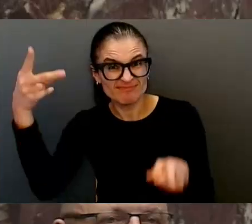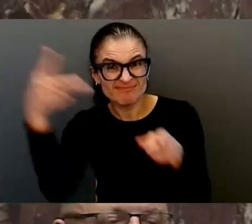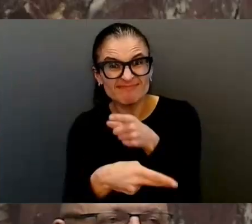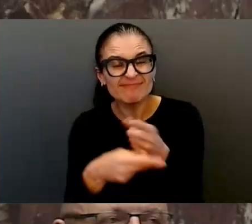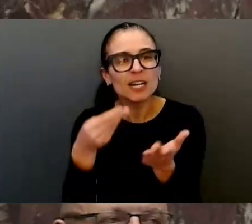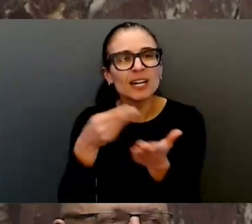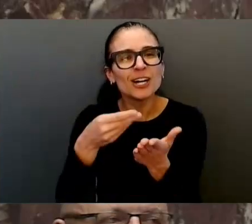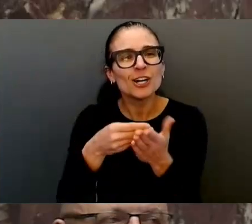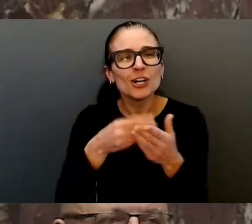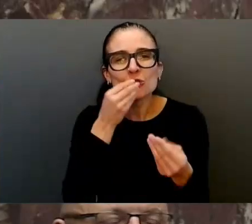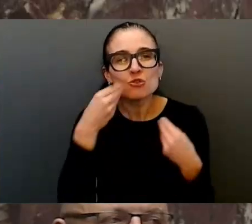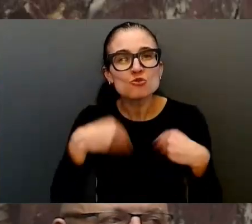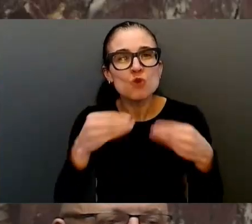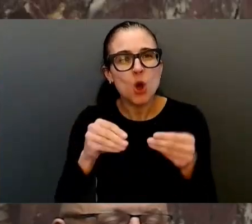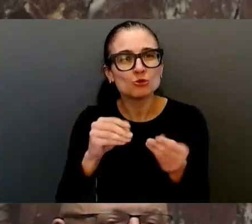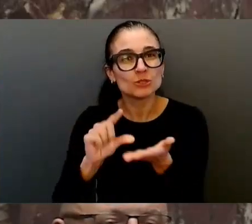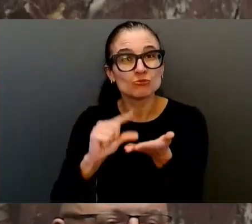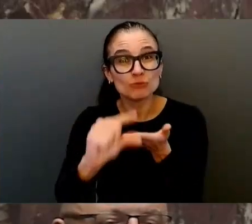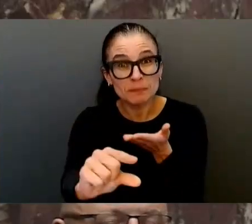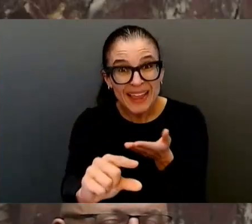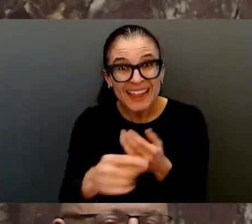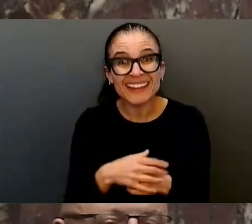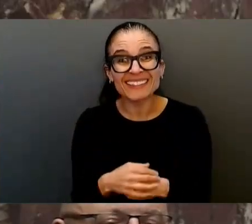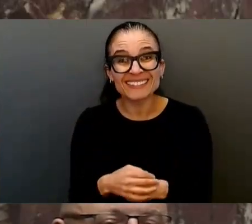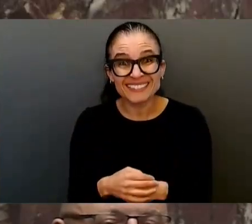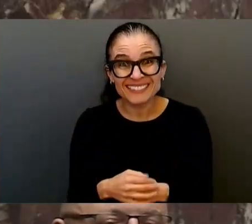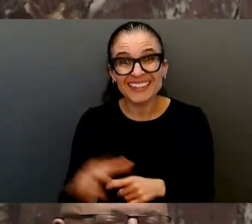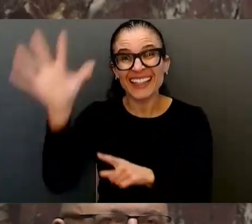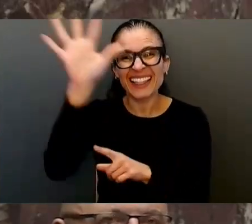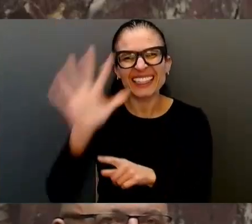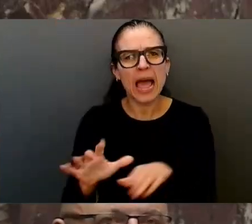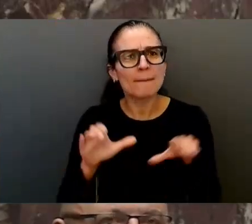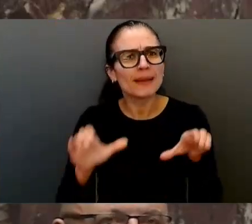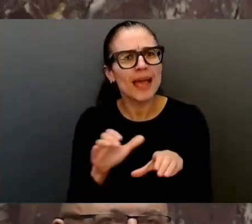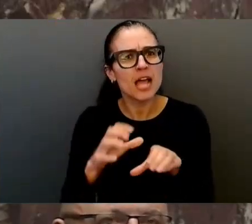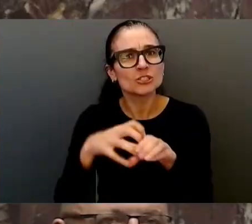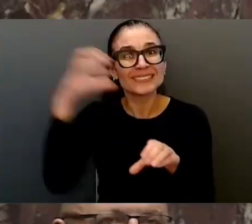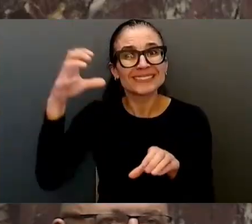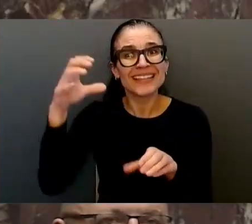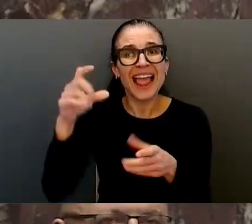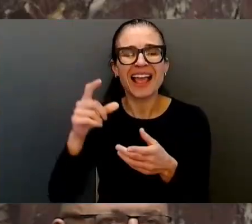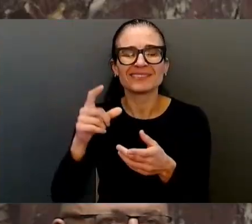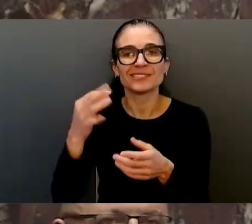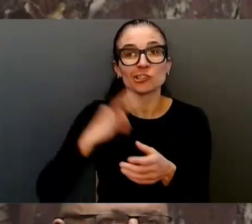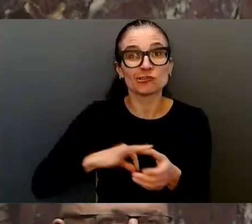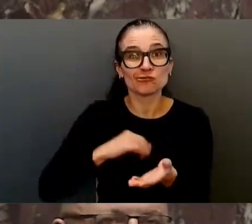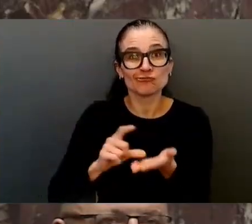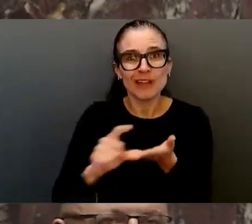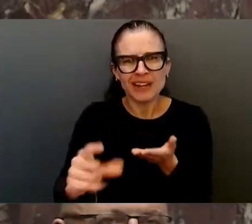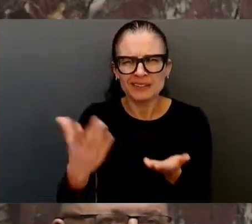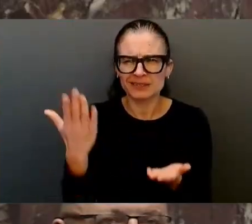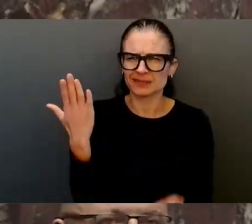poorest citizens pay the price for your government's fiscal mismanagement and failure to lead?